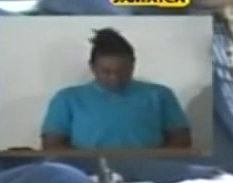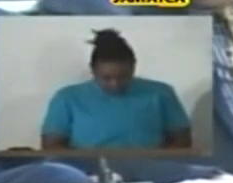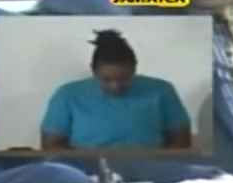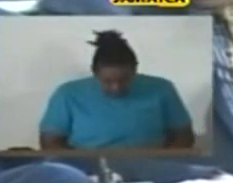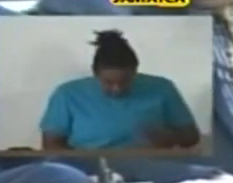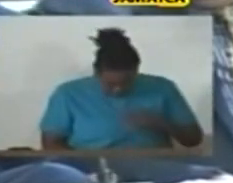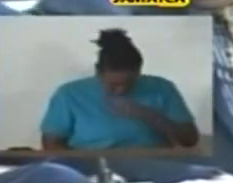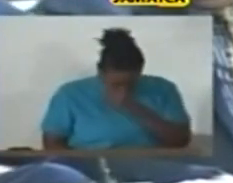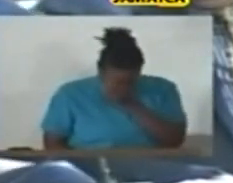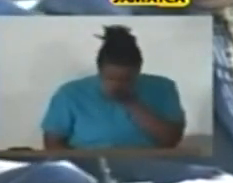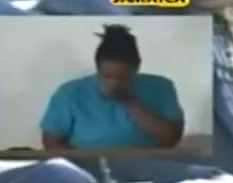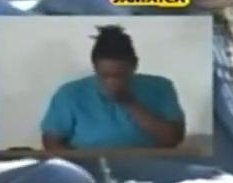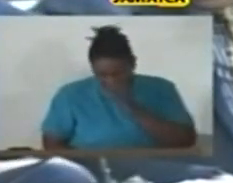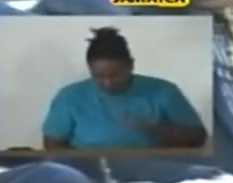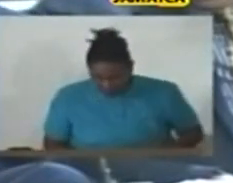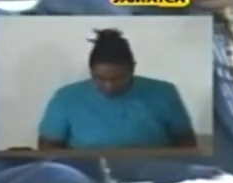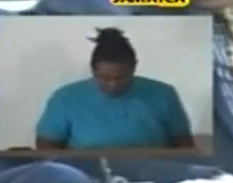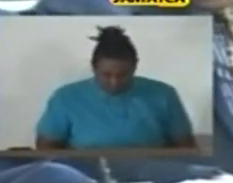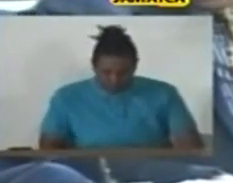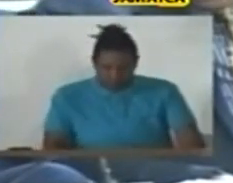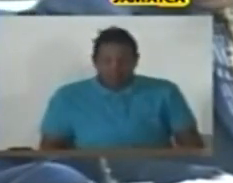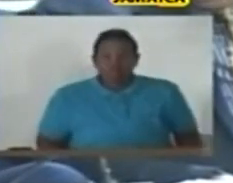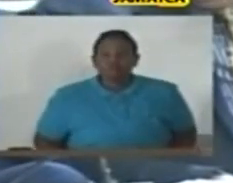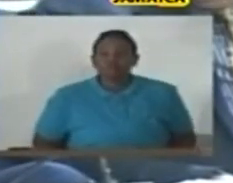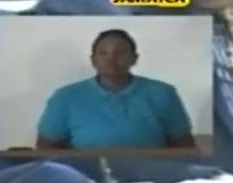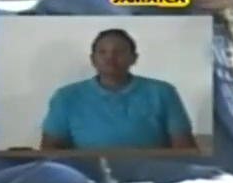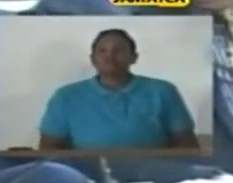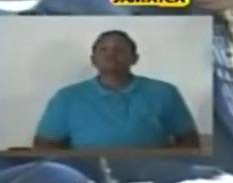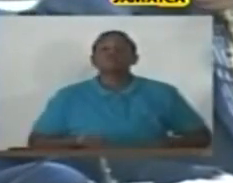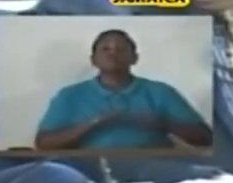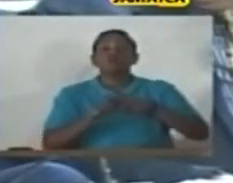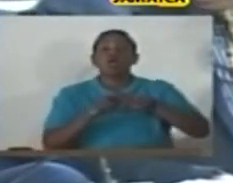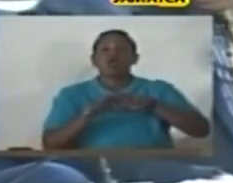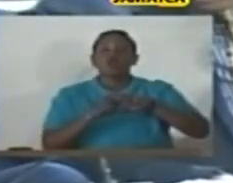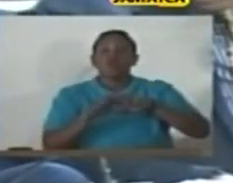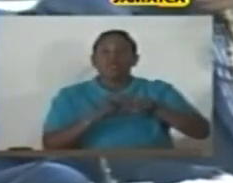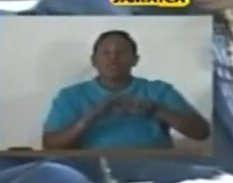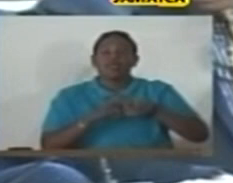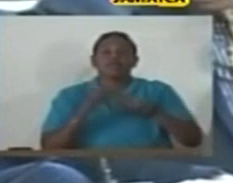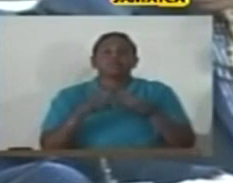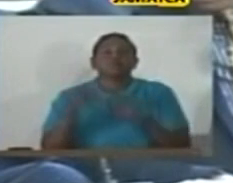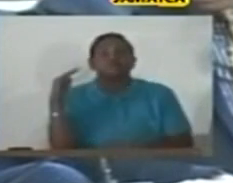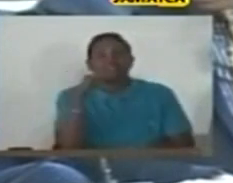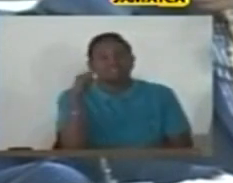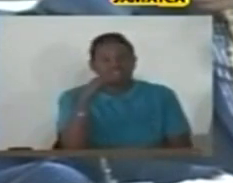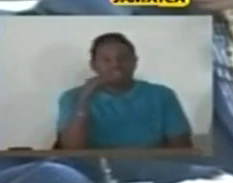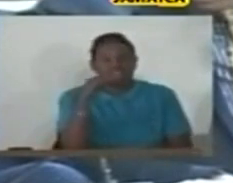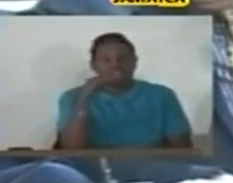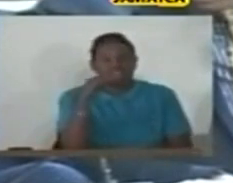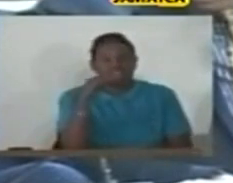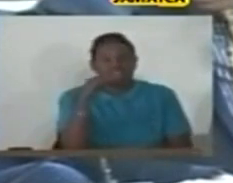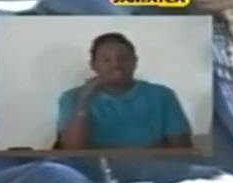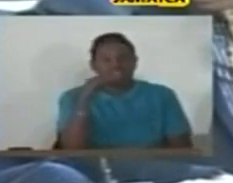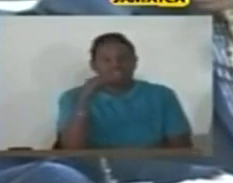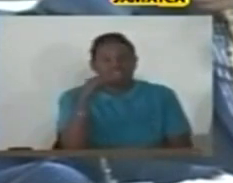that the railway cargo as well as the aviation cargo infrastructure be considered as well.